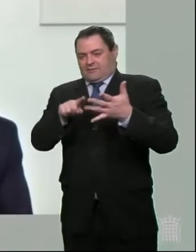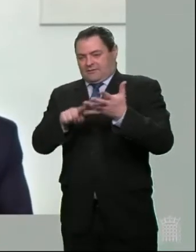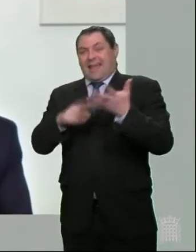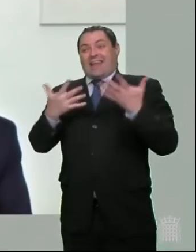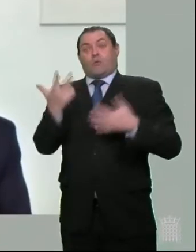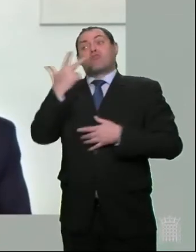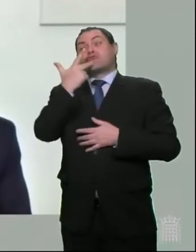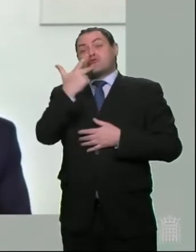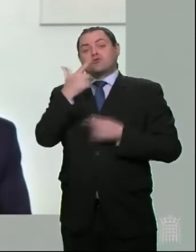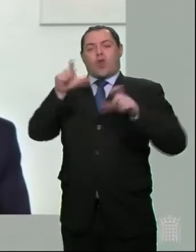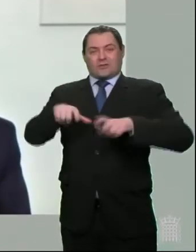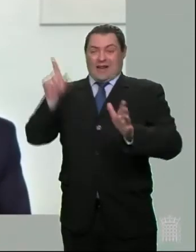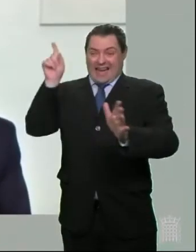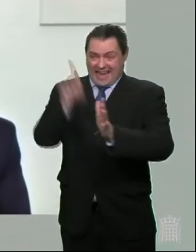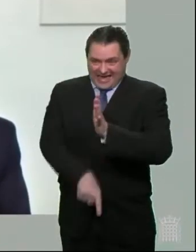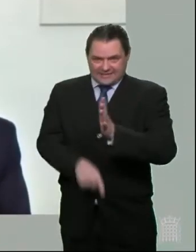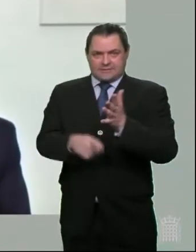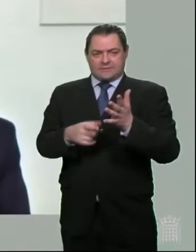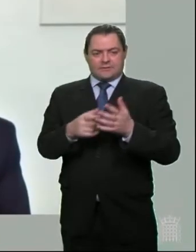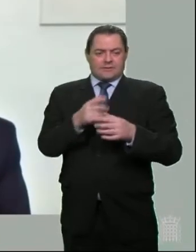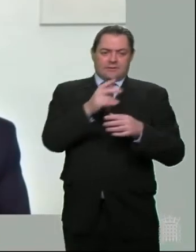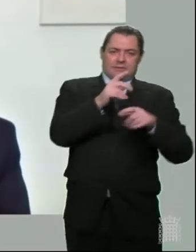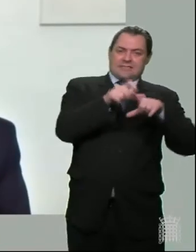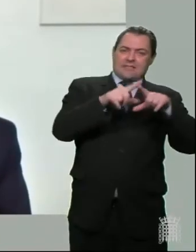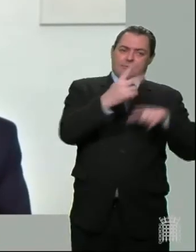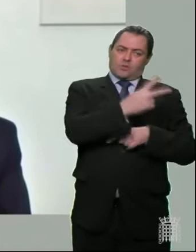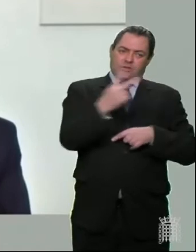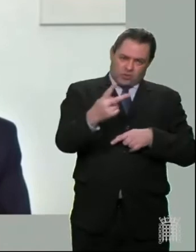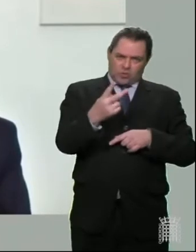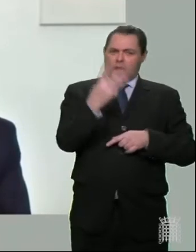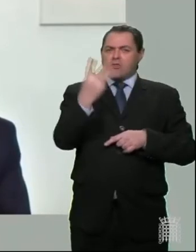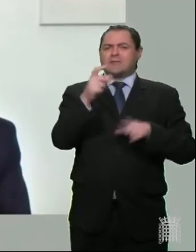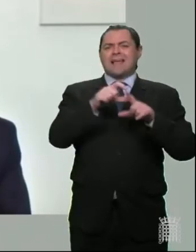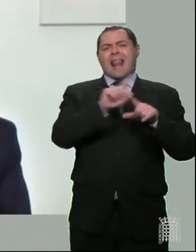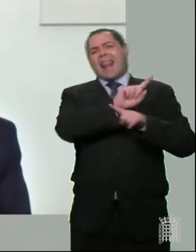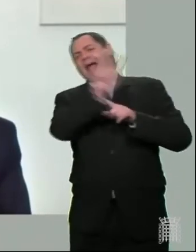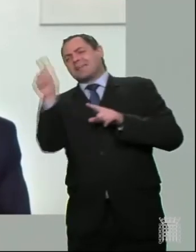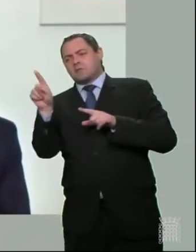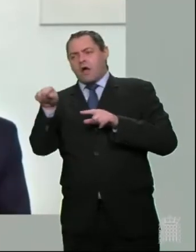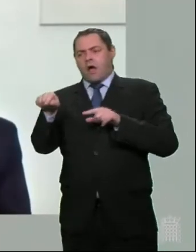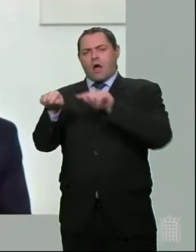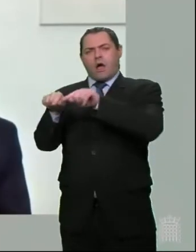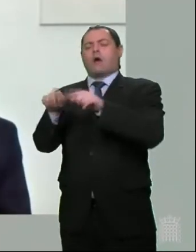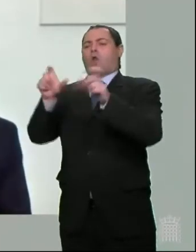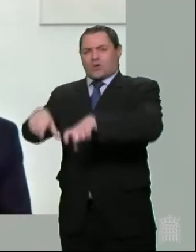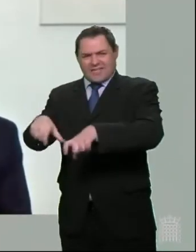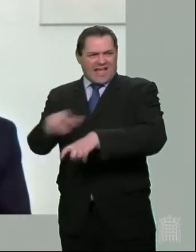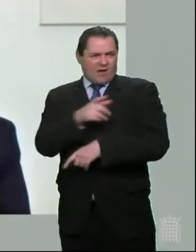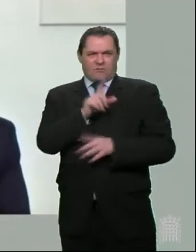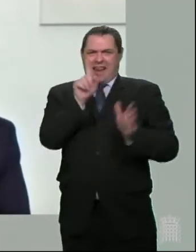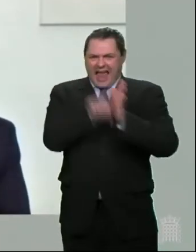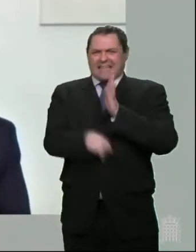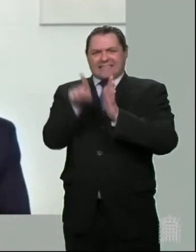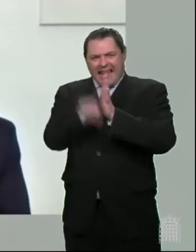lockdown, delaying 13 days from the 22nd of December before implementing it. And I fear that he still